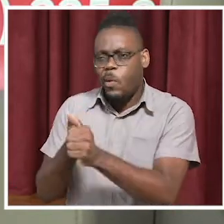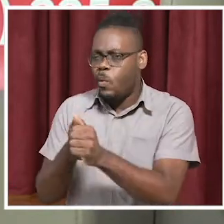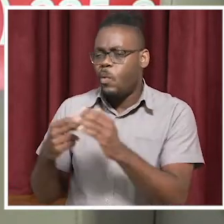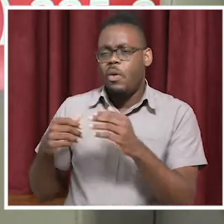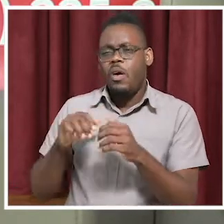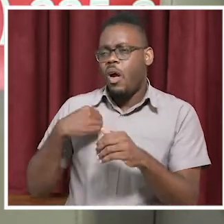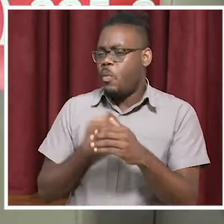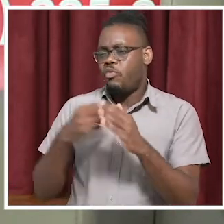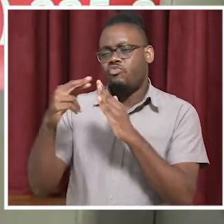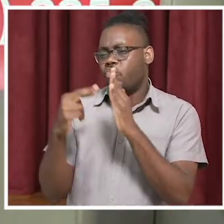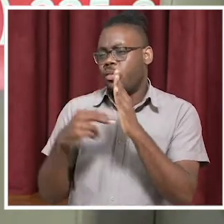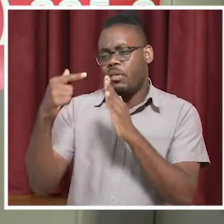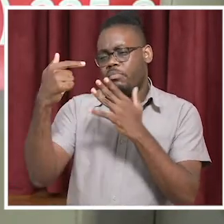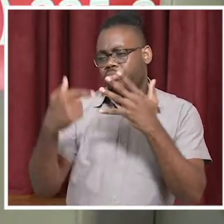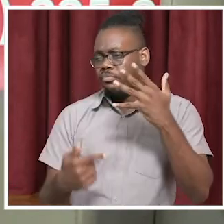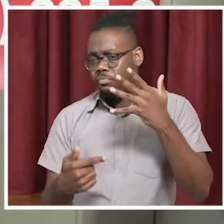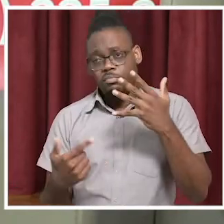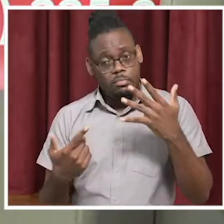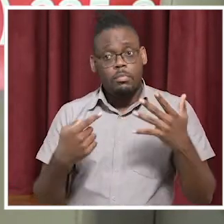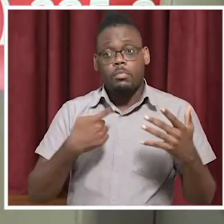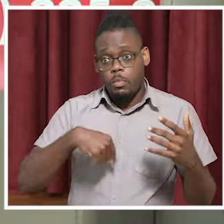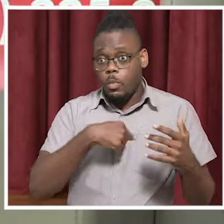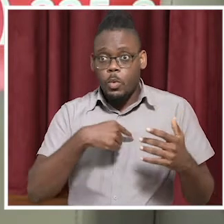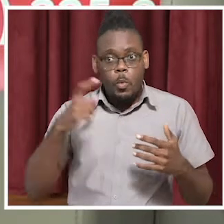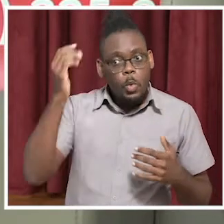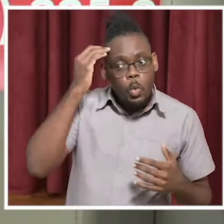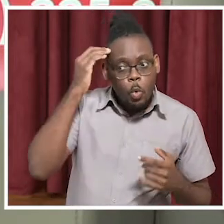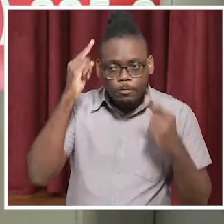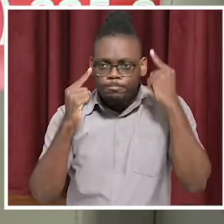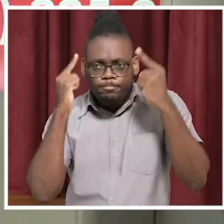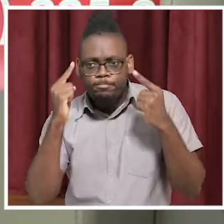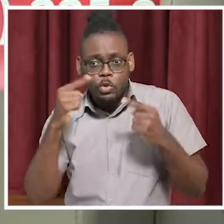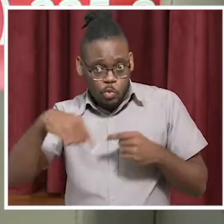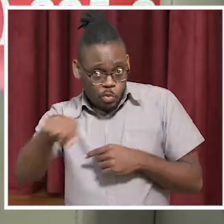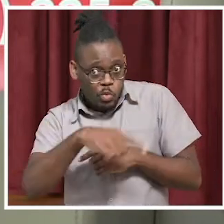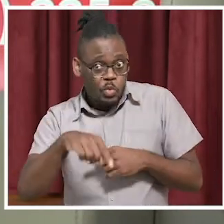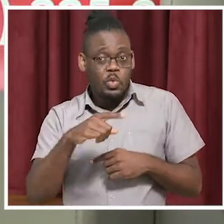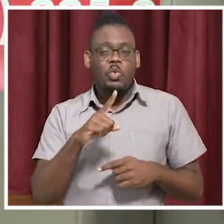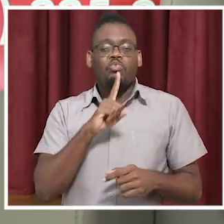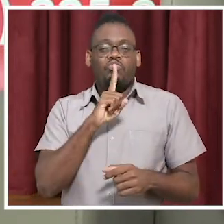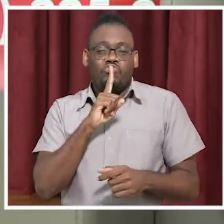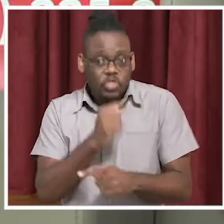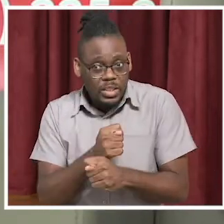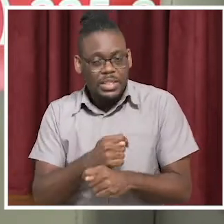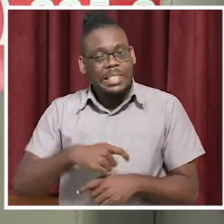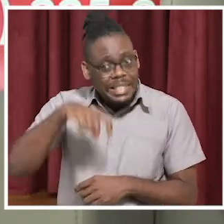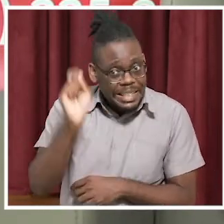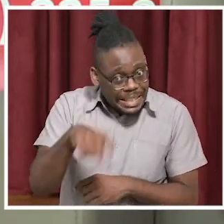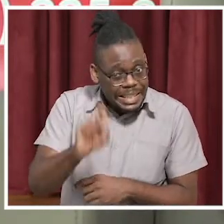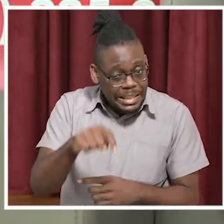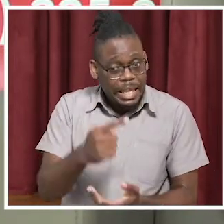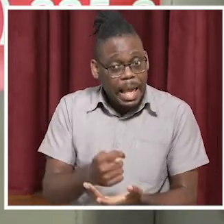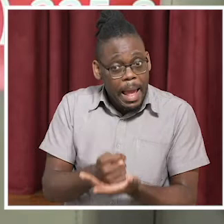mindful that we need to treat with the most deserving persons at soonest. So those persons are treated with